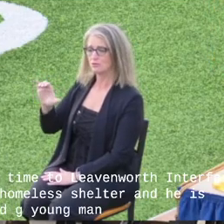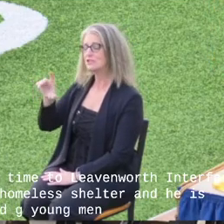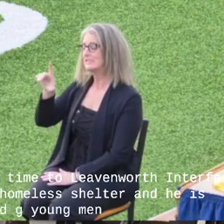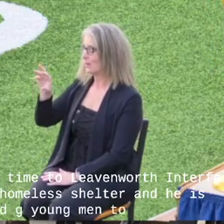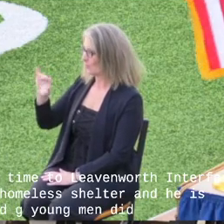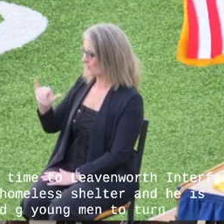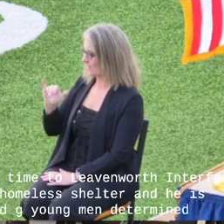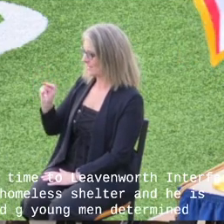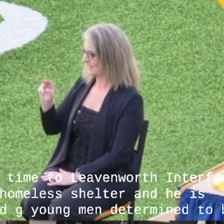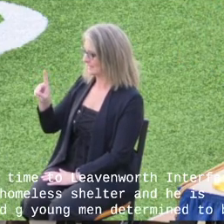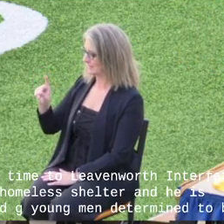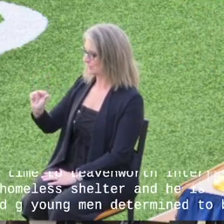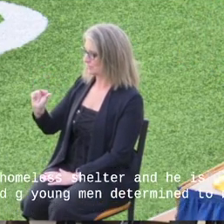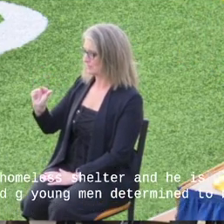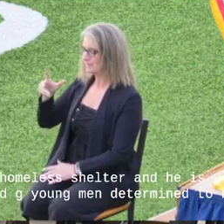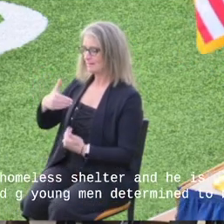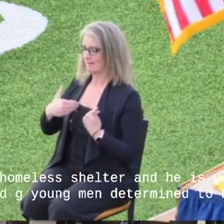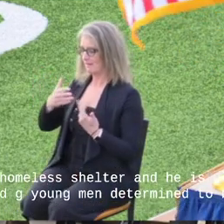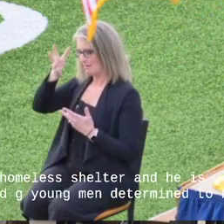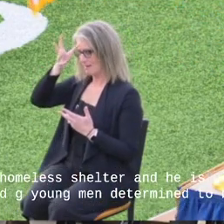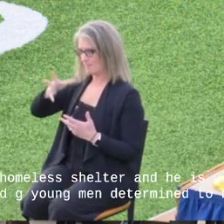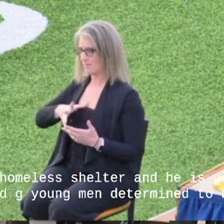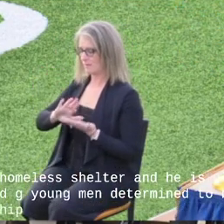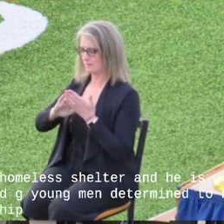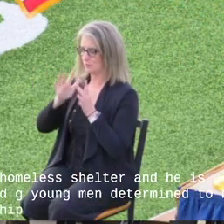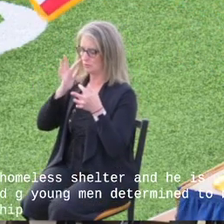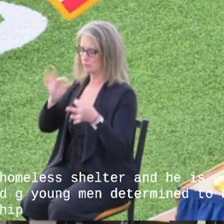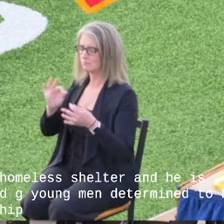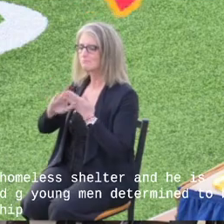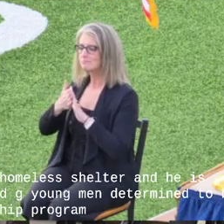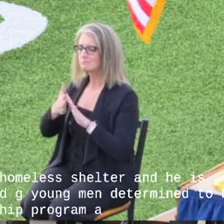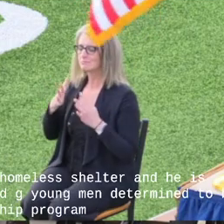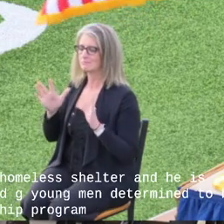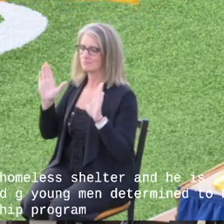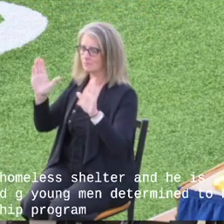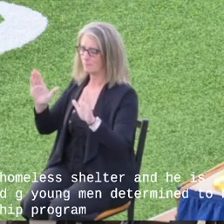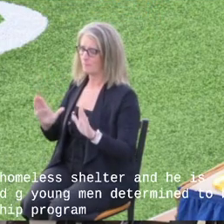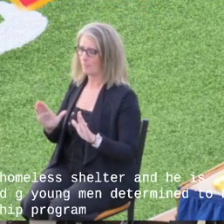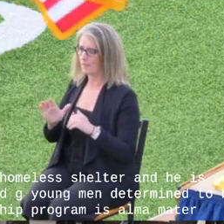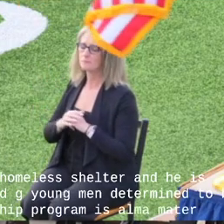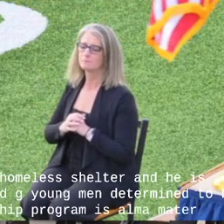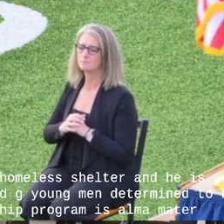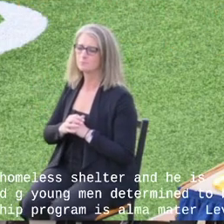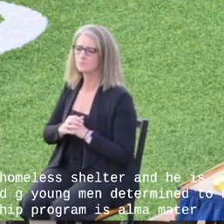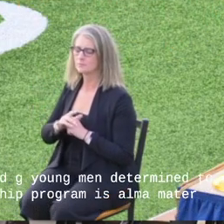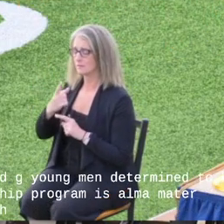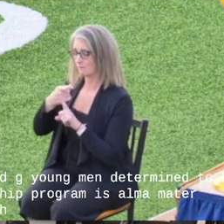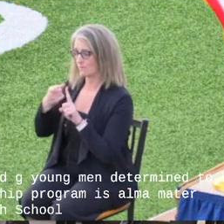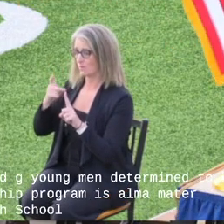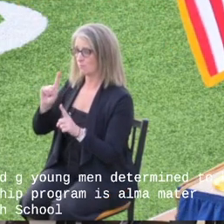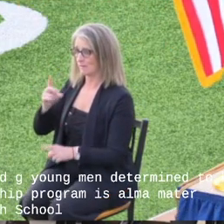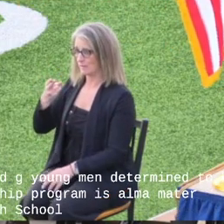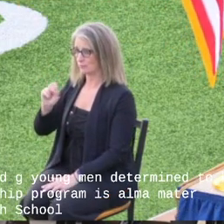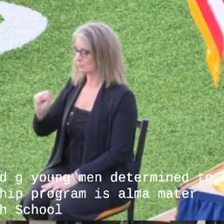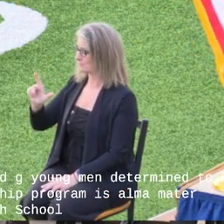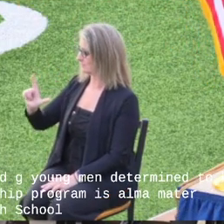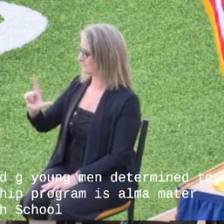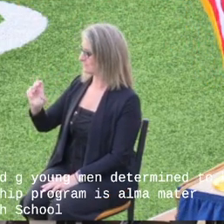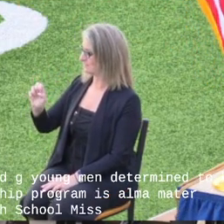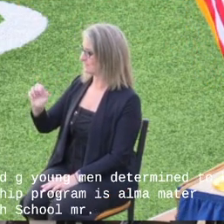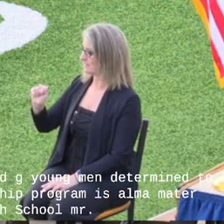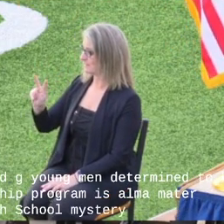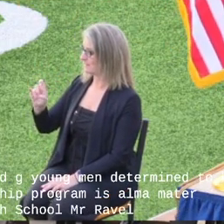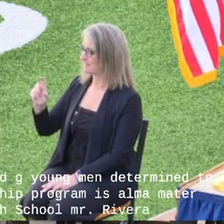Men Determined to Be Great, a mentorship program at his alma mater, Leavenworth High School.